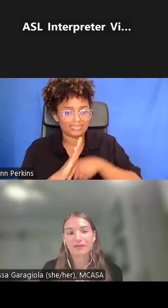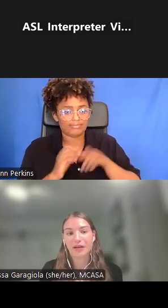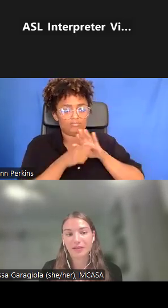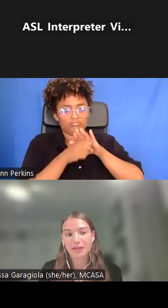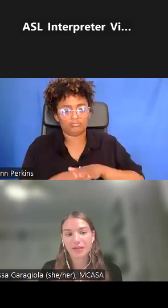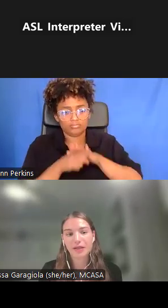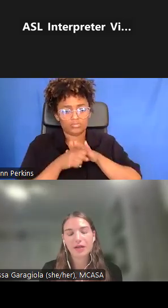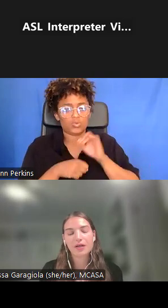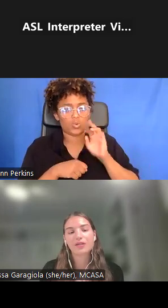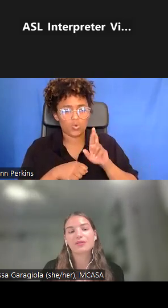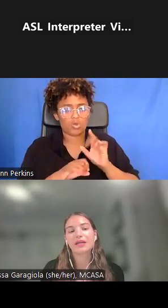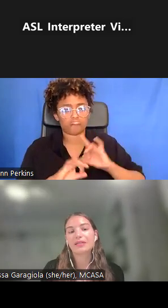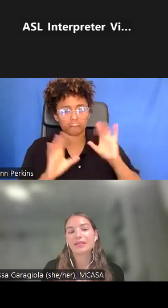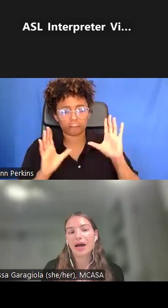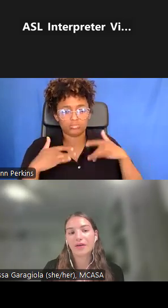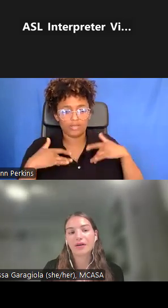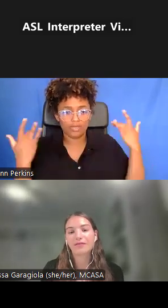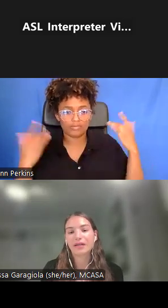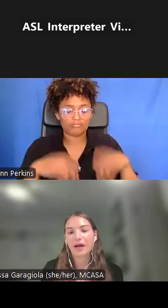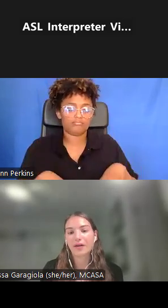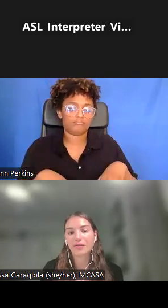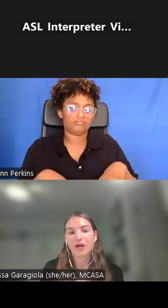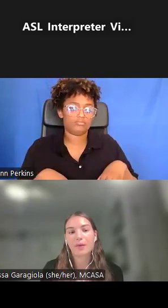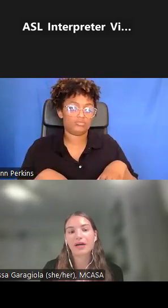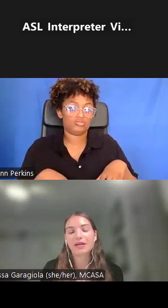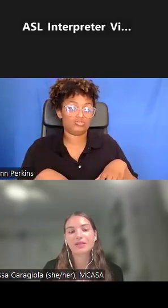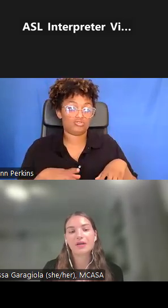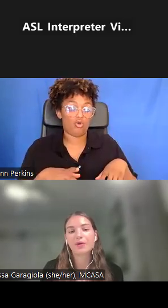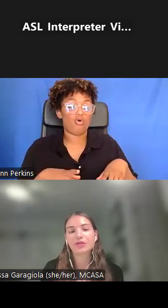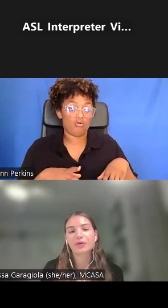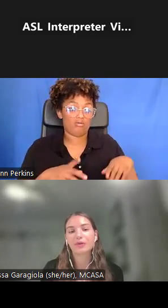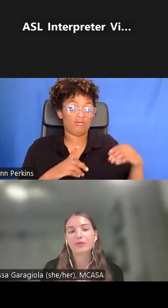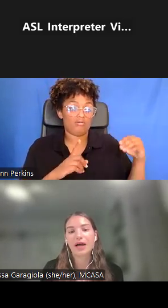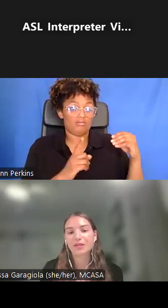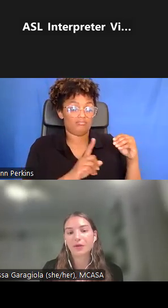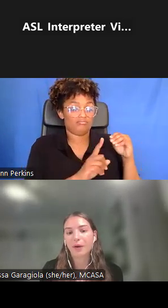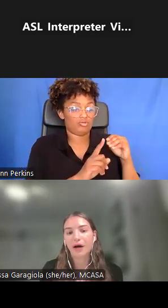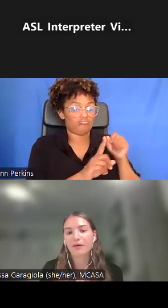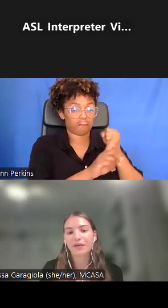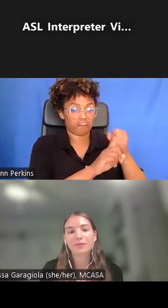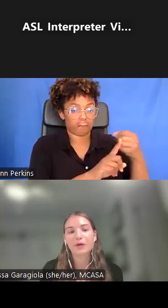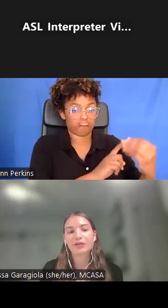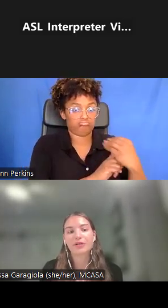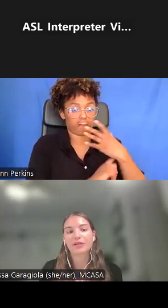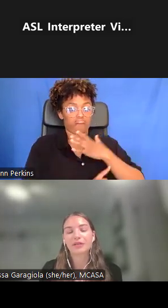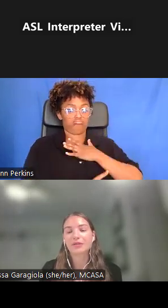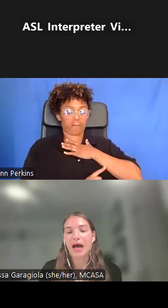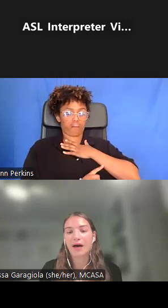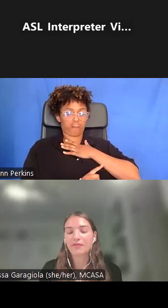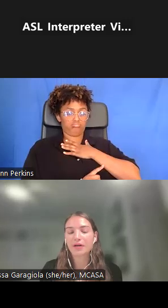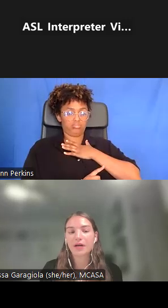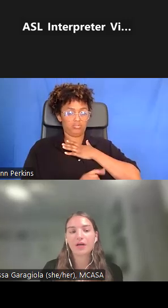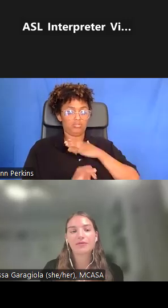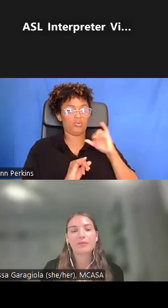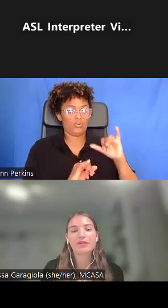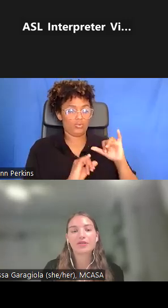disturbing event. So taken together, vicarious trauma is the emotional residue of exposure that those